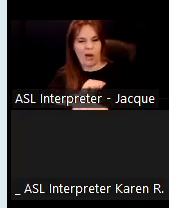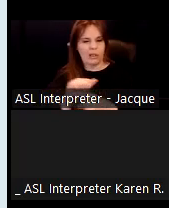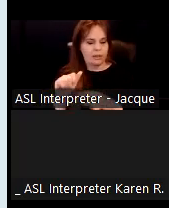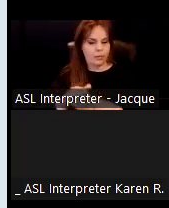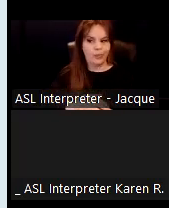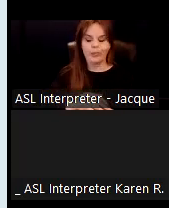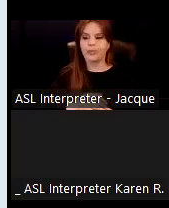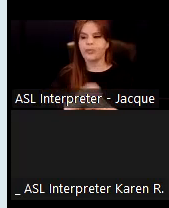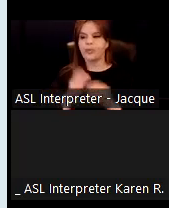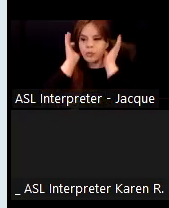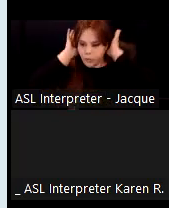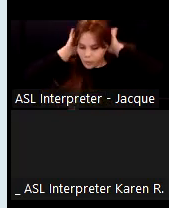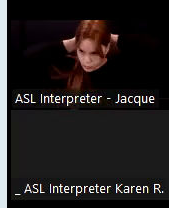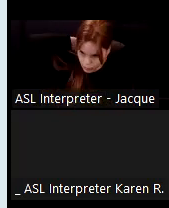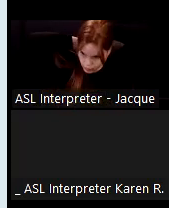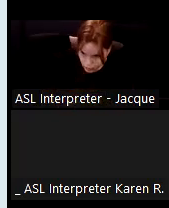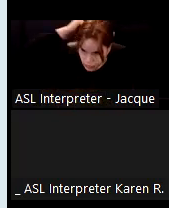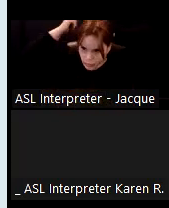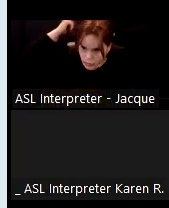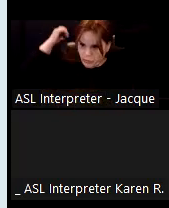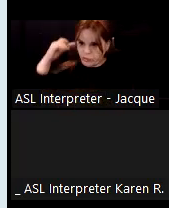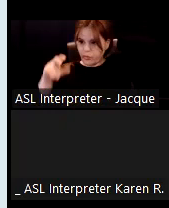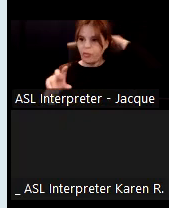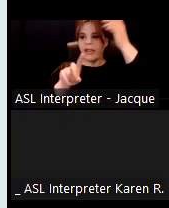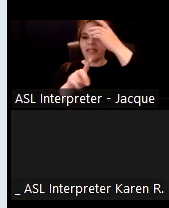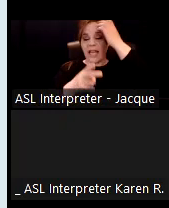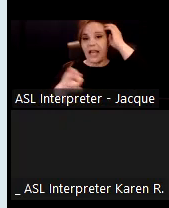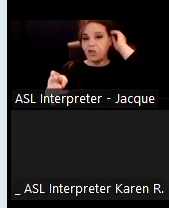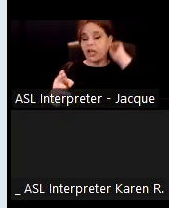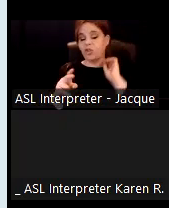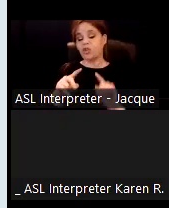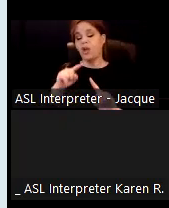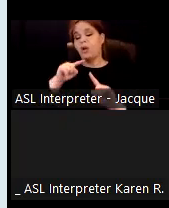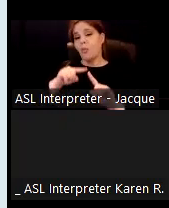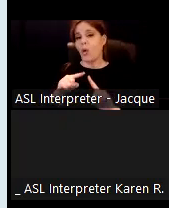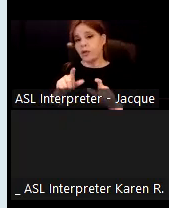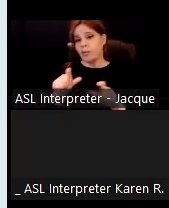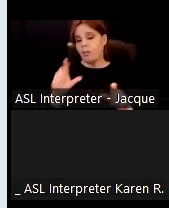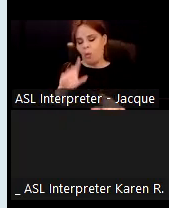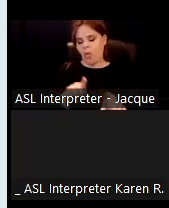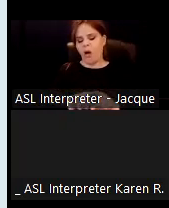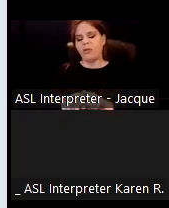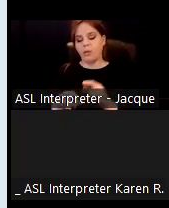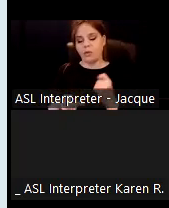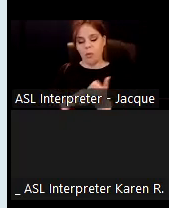The DHH point people will also support all the DHH